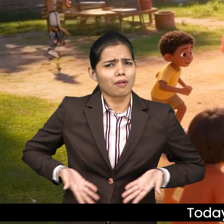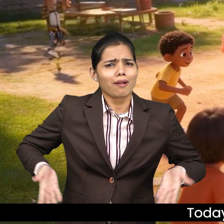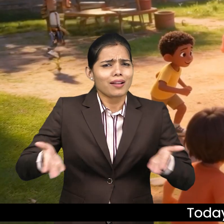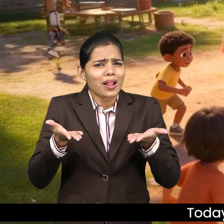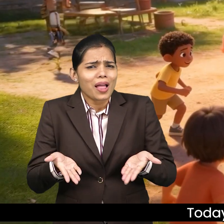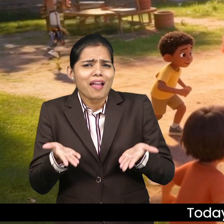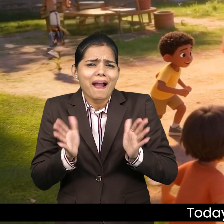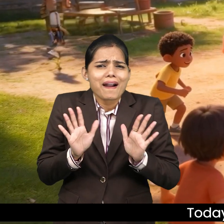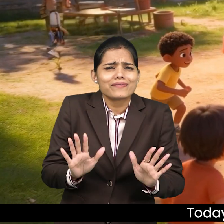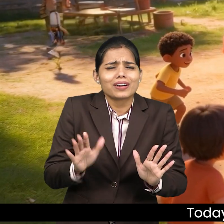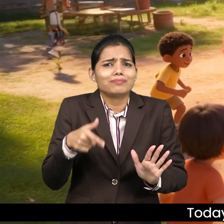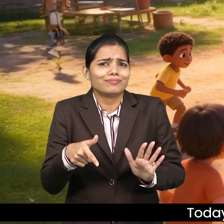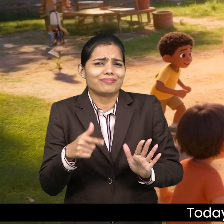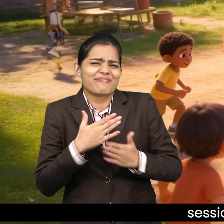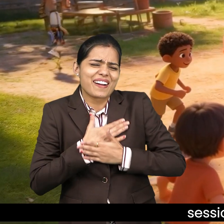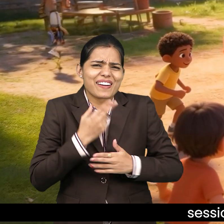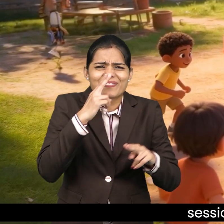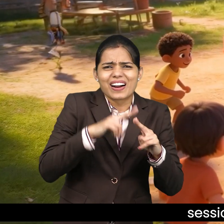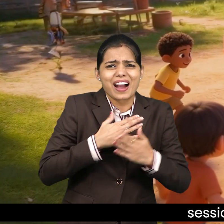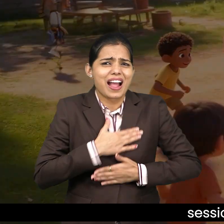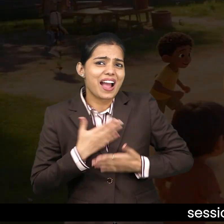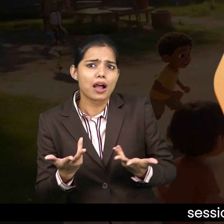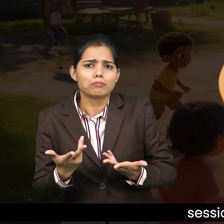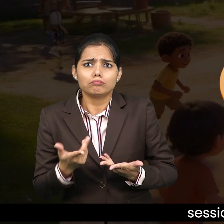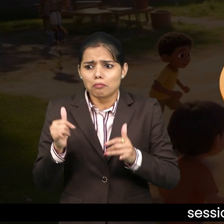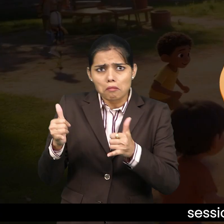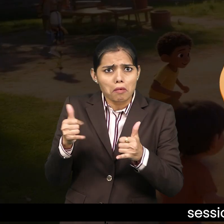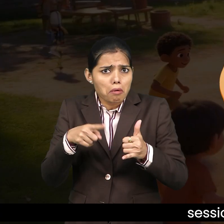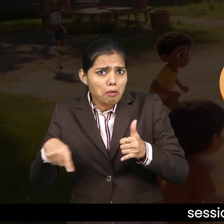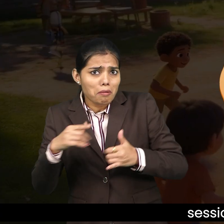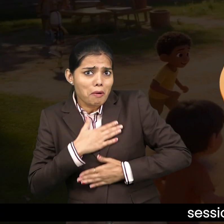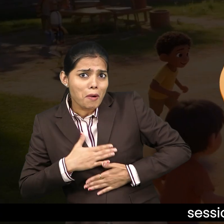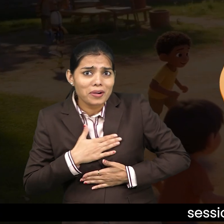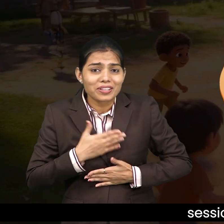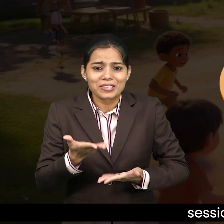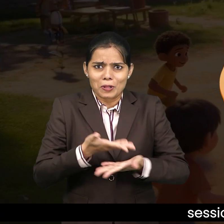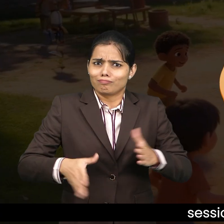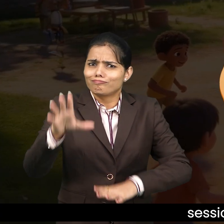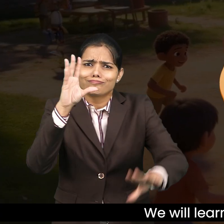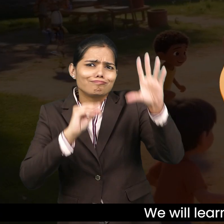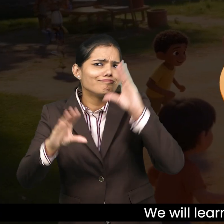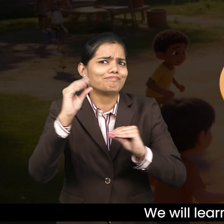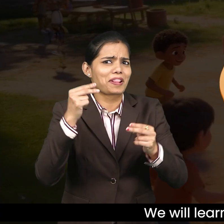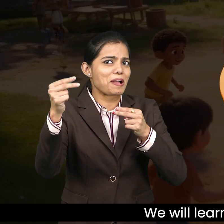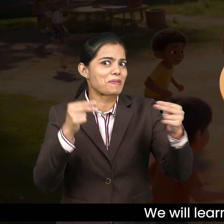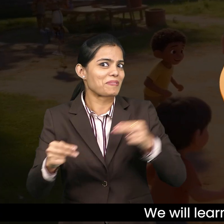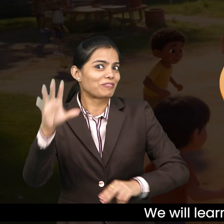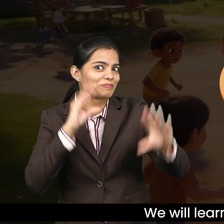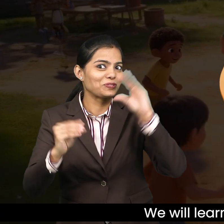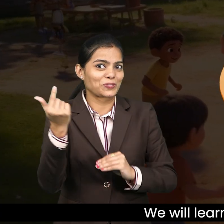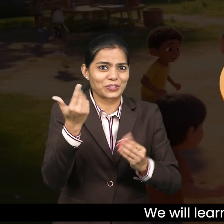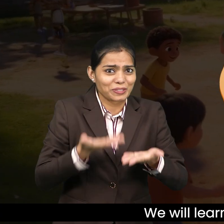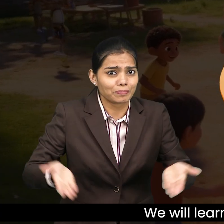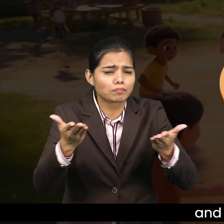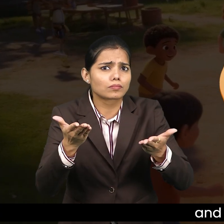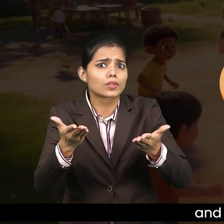Today we will have a fun session. Play and enjoy. We will learn the names of